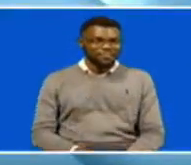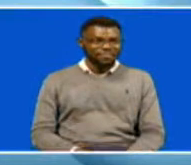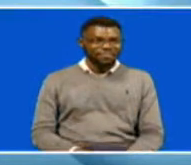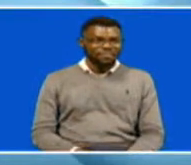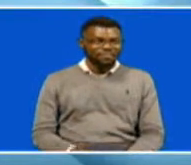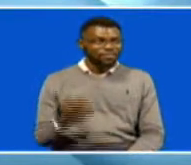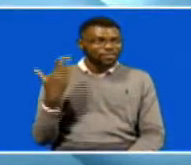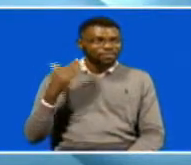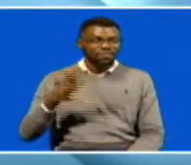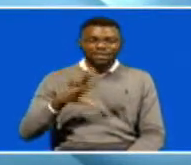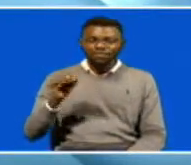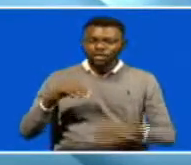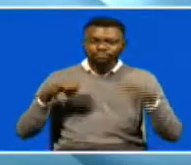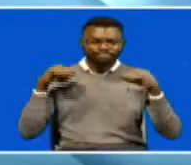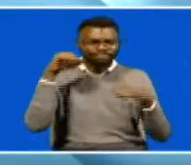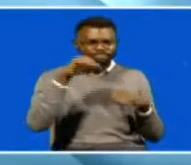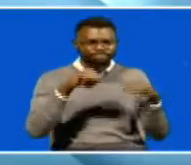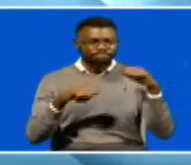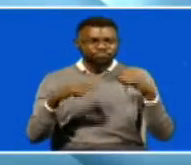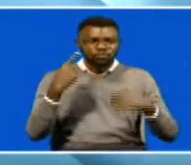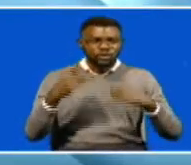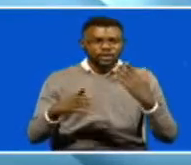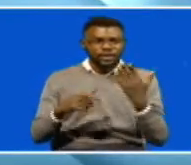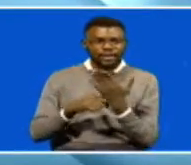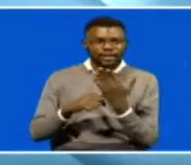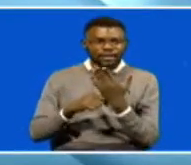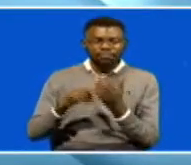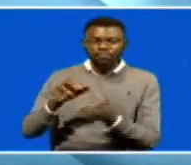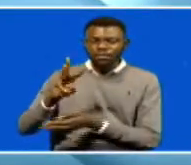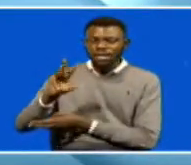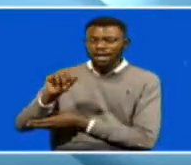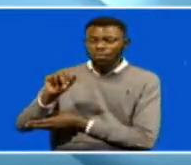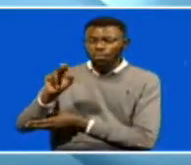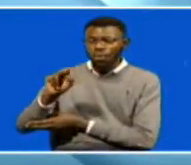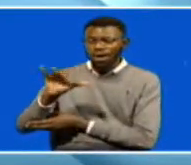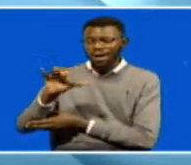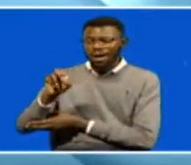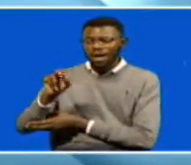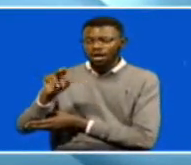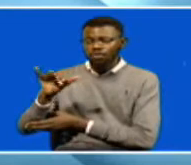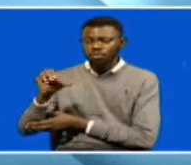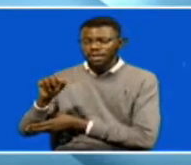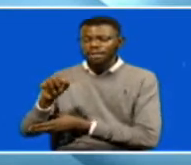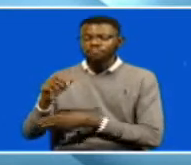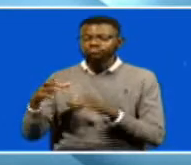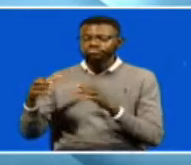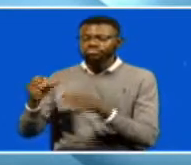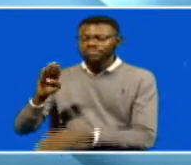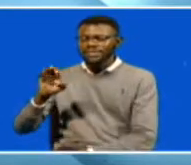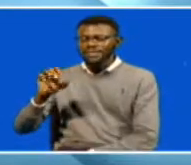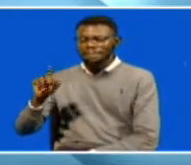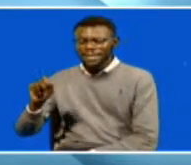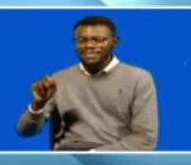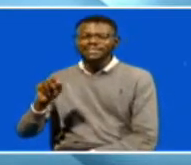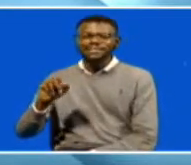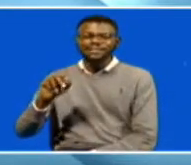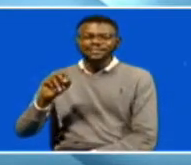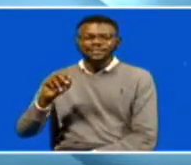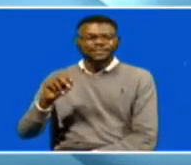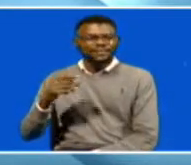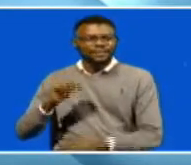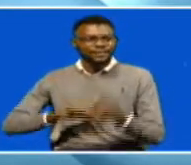Former Africa Boxing Union champion Daniel Wanyonyi, who is under the wings of Betnair, has dared Tanzania's Karim